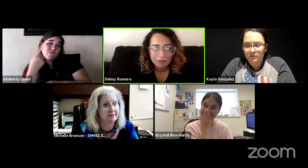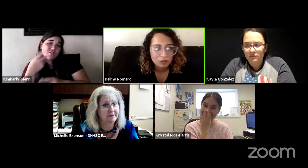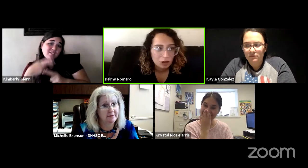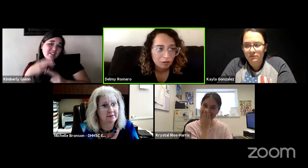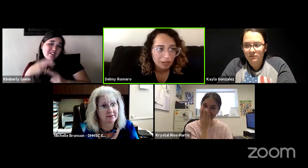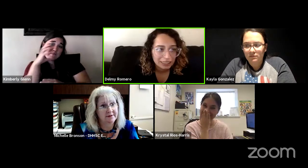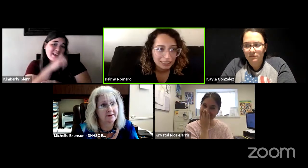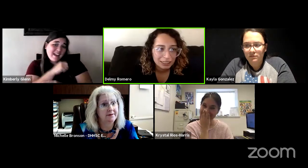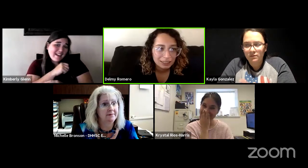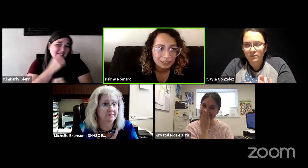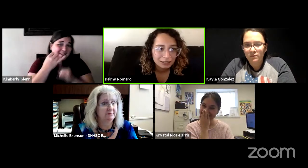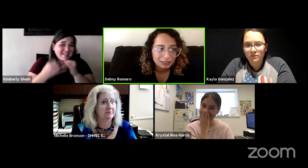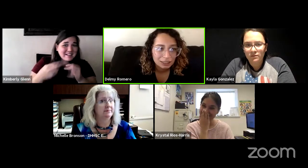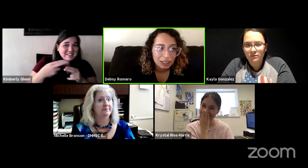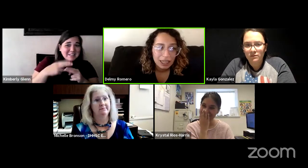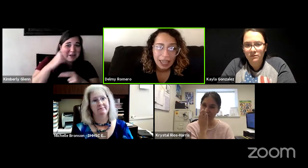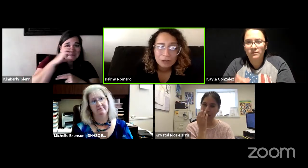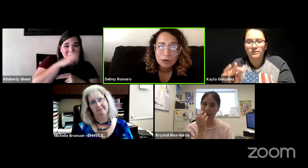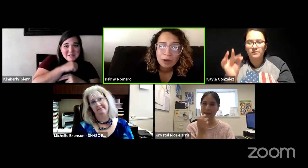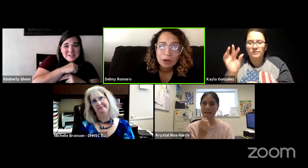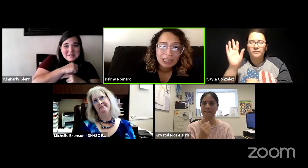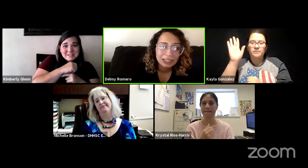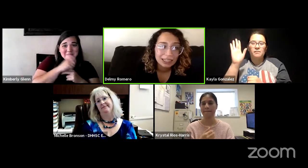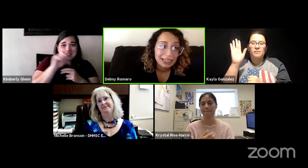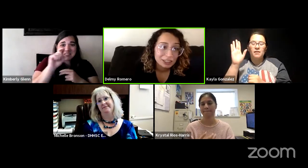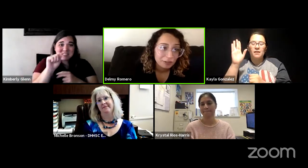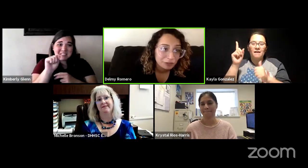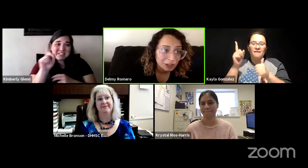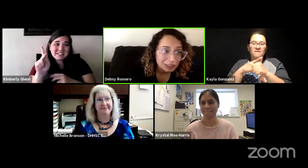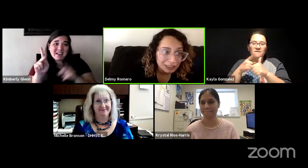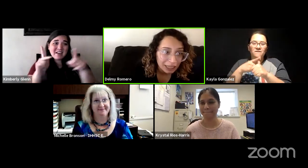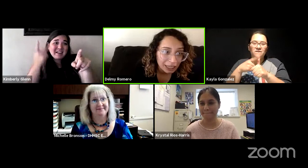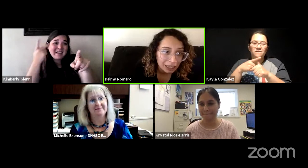Crystal, I have no idea. Anyone want to